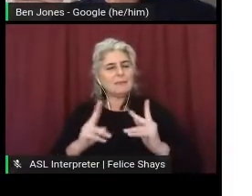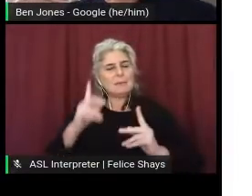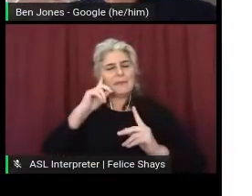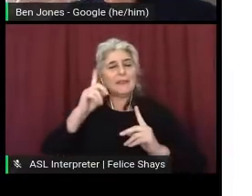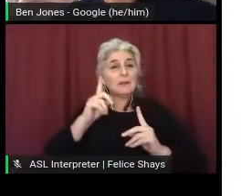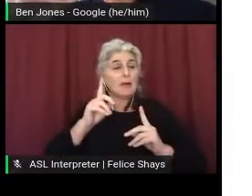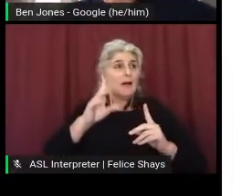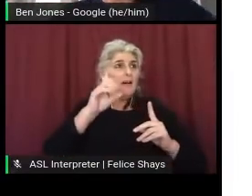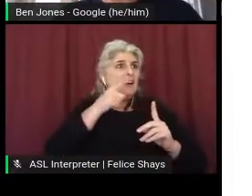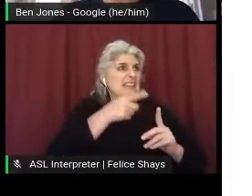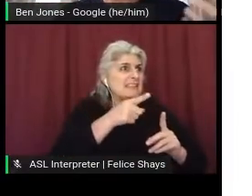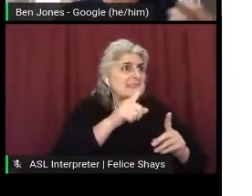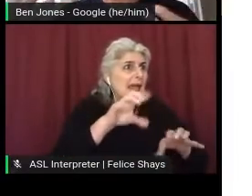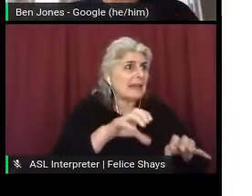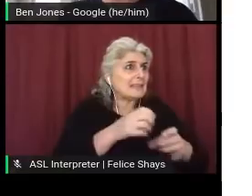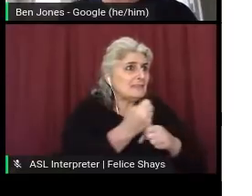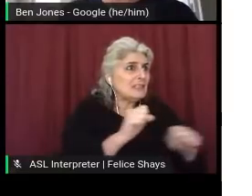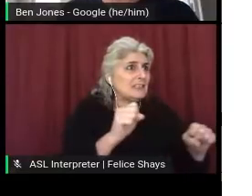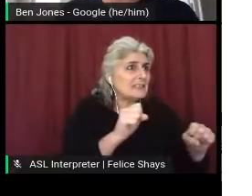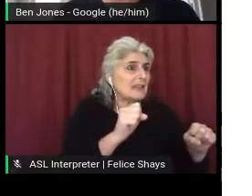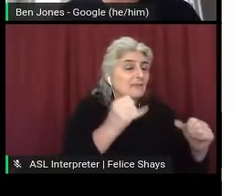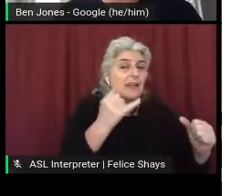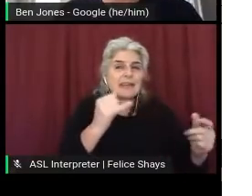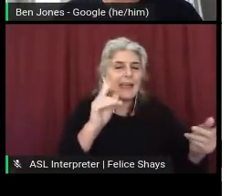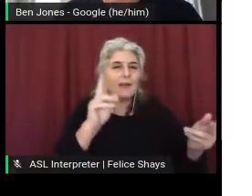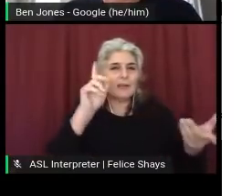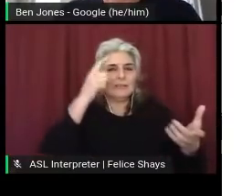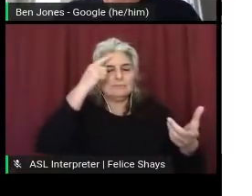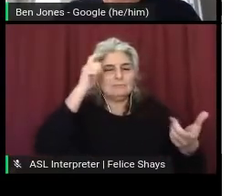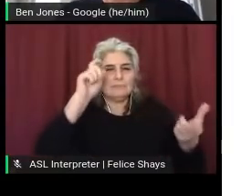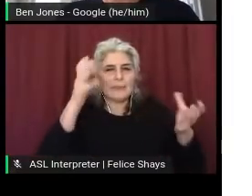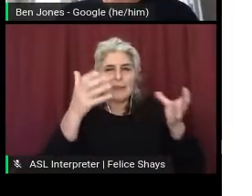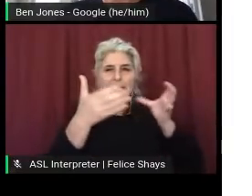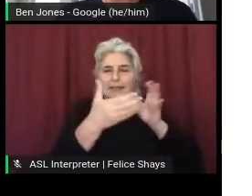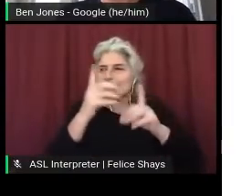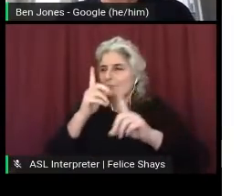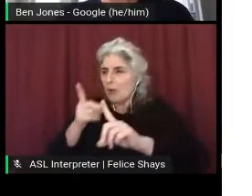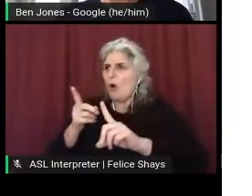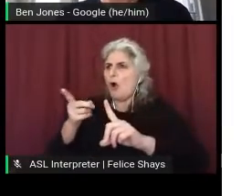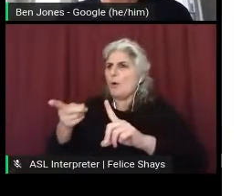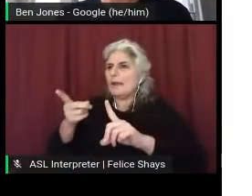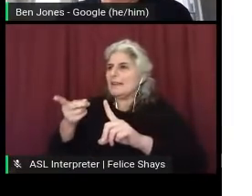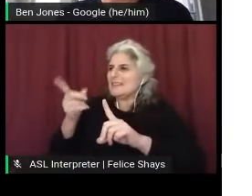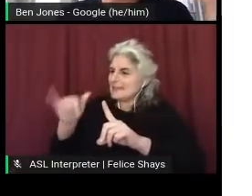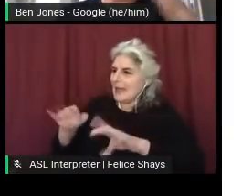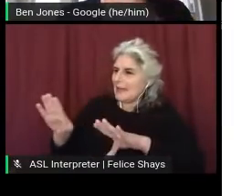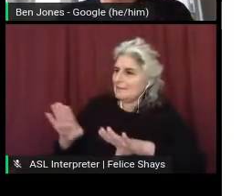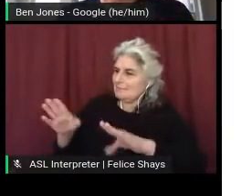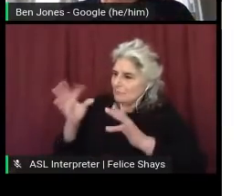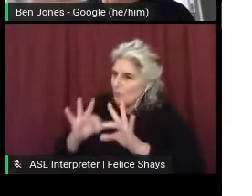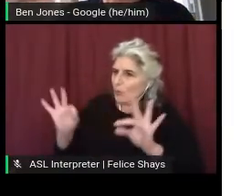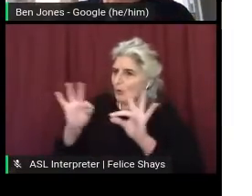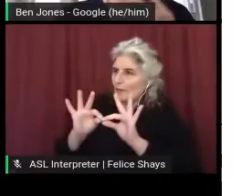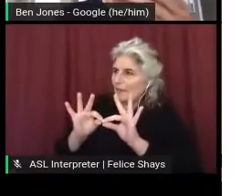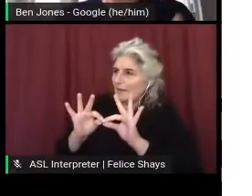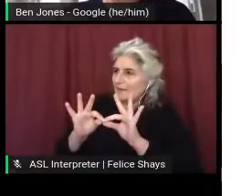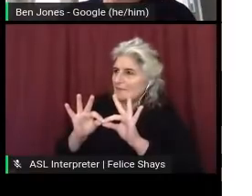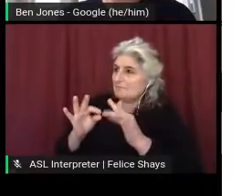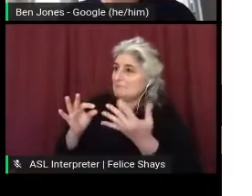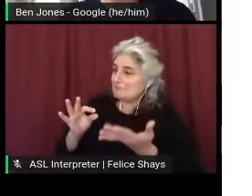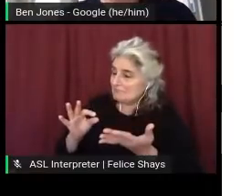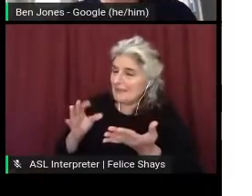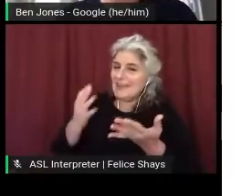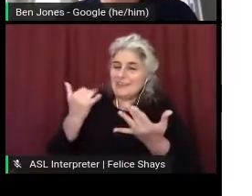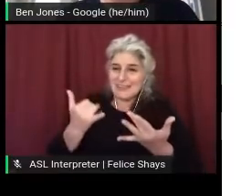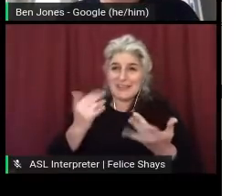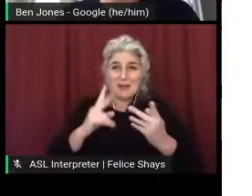worth it, we're finding is an internal decision. That is, even after lockdowns are lifted, people are